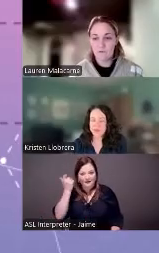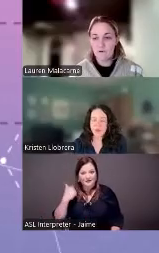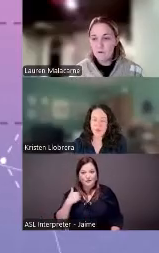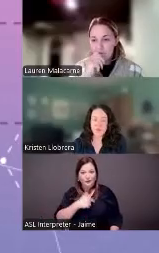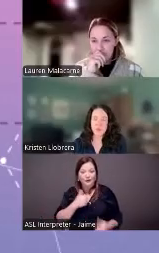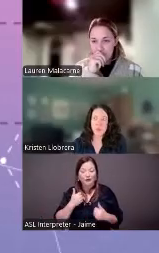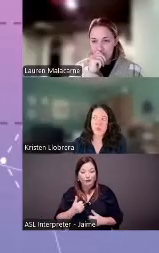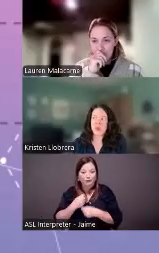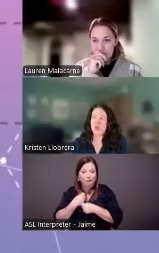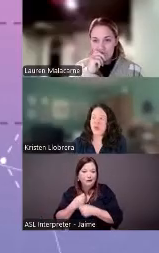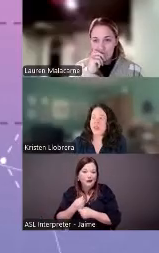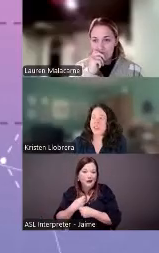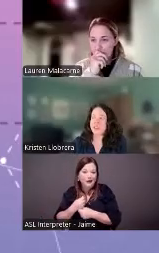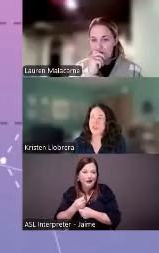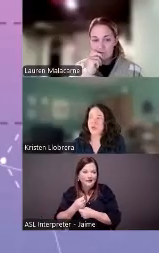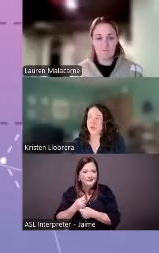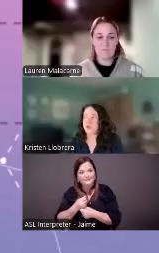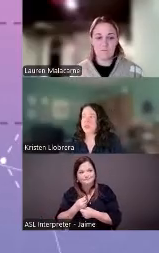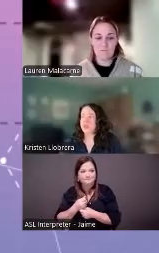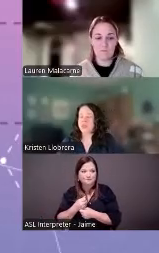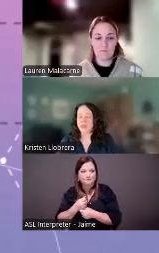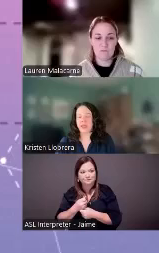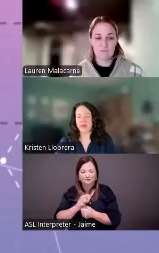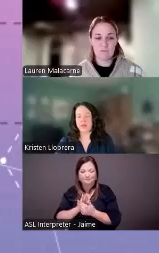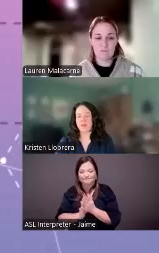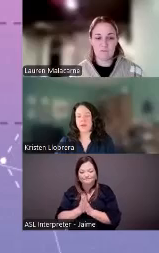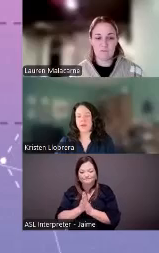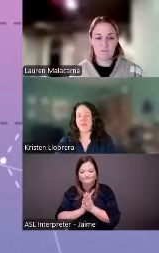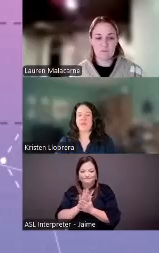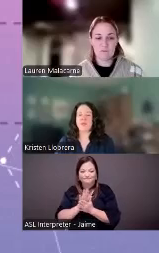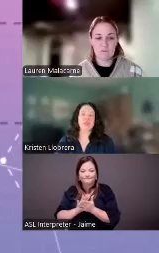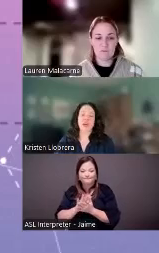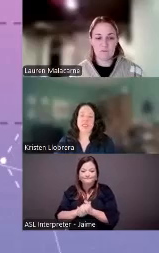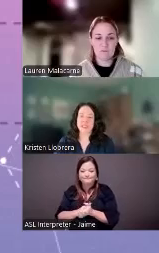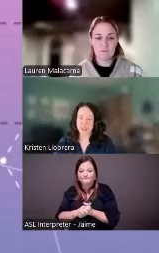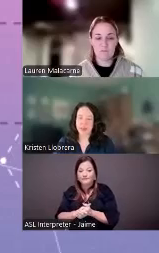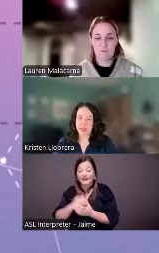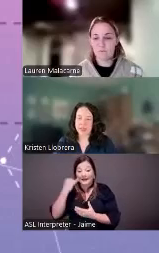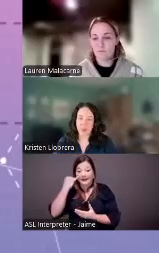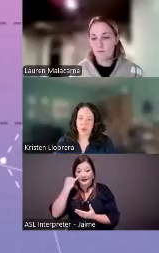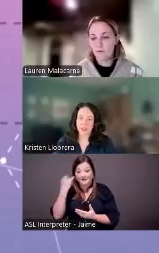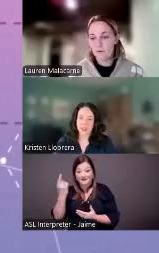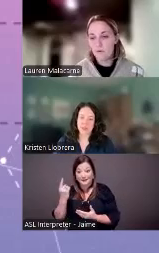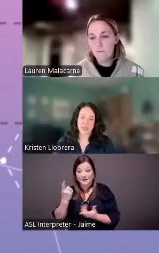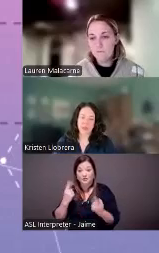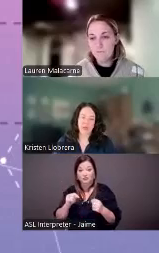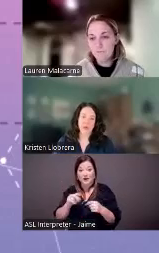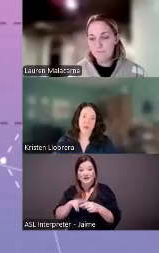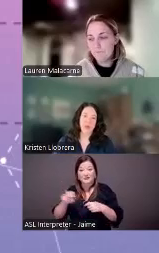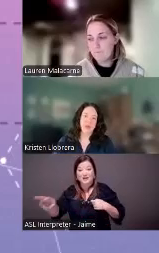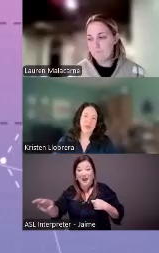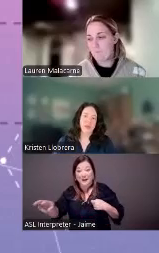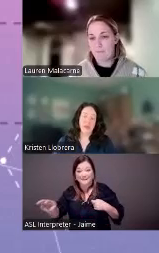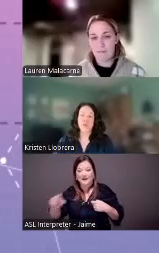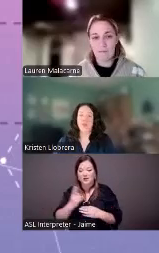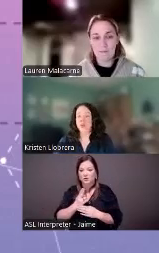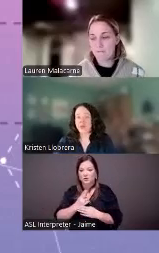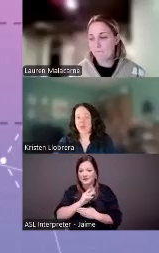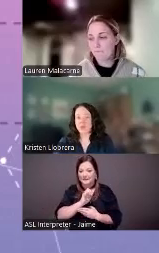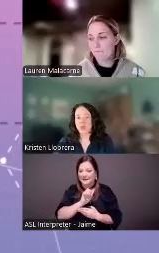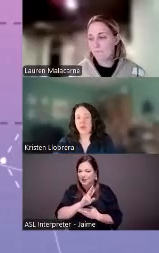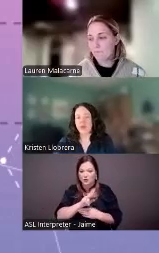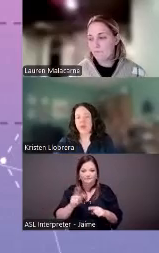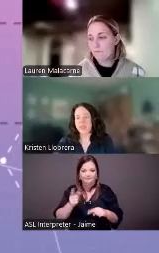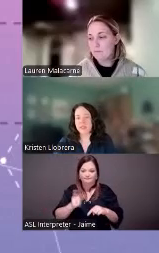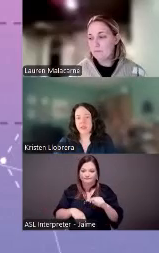uh, we could create it so that if someone tried to jump ahead somewhere else using the menu, they wouldn't